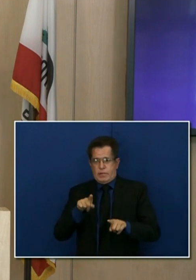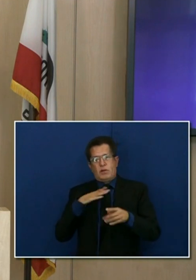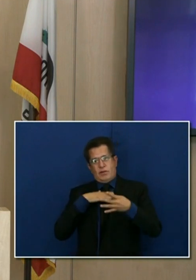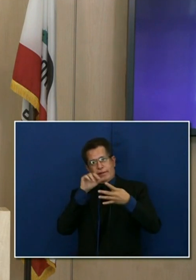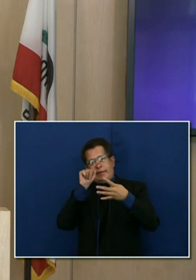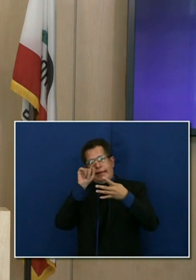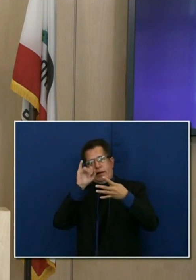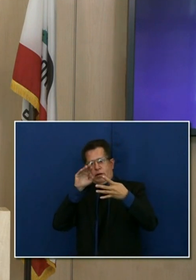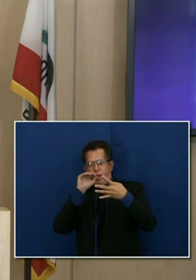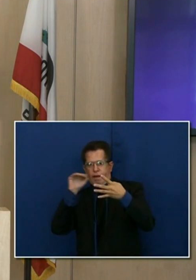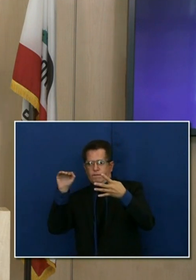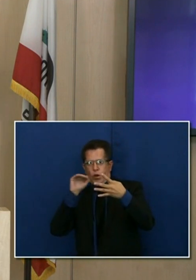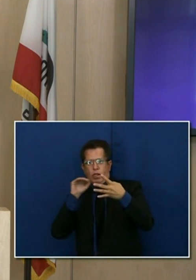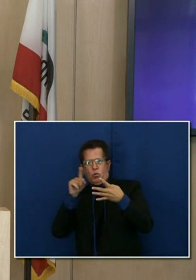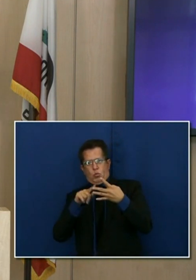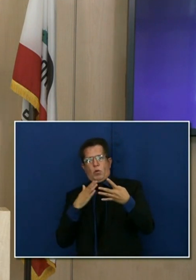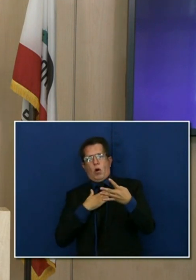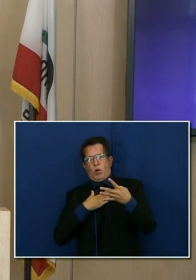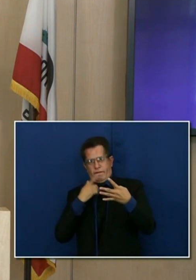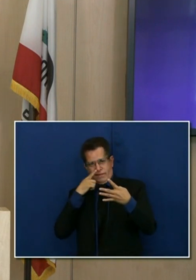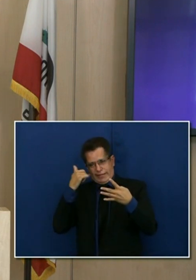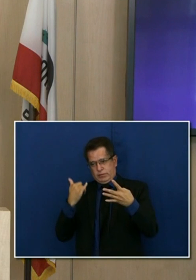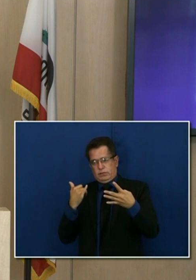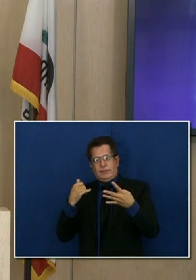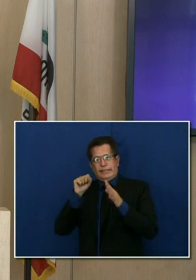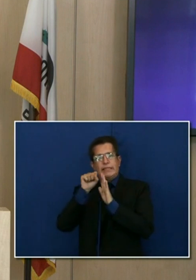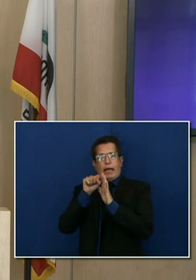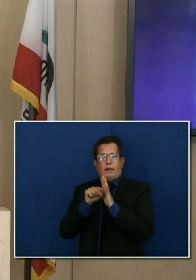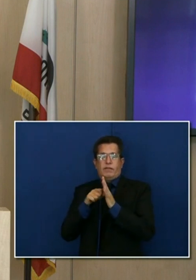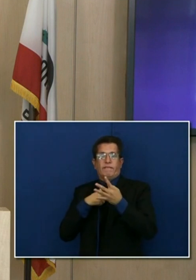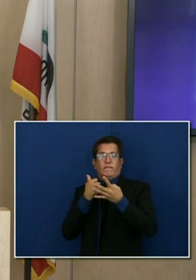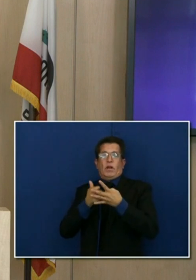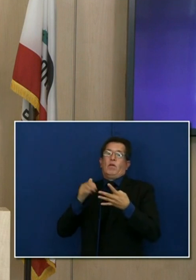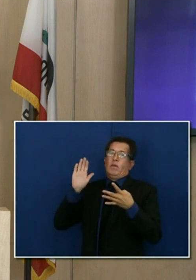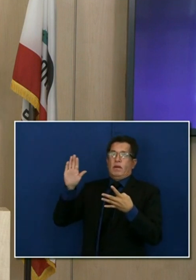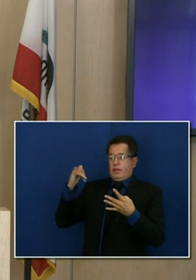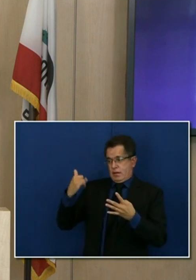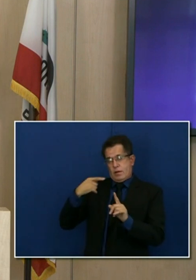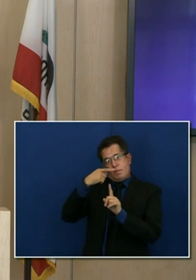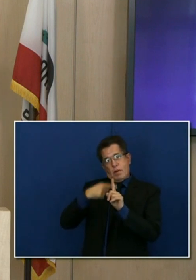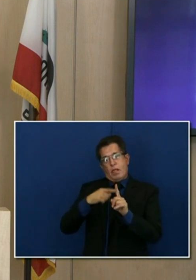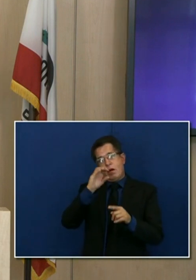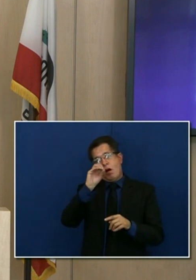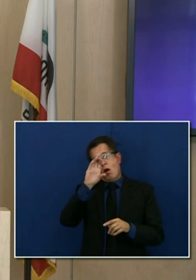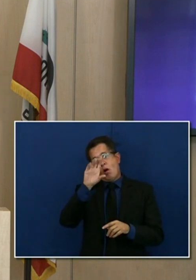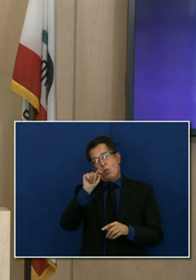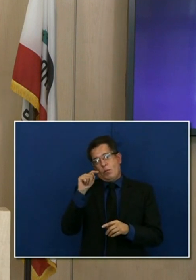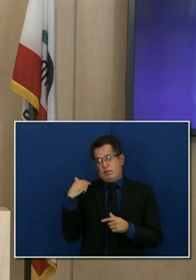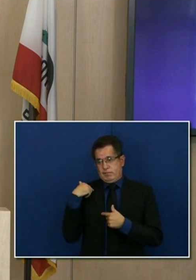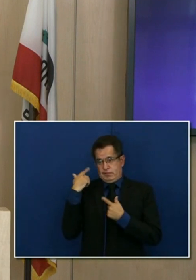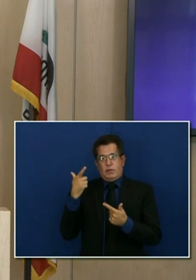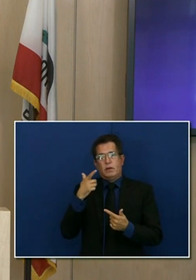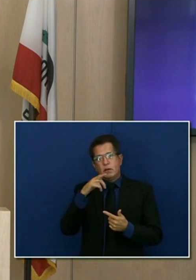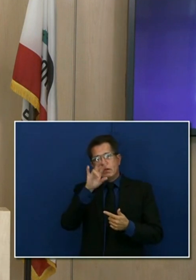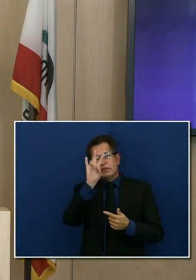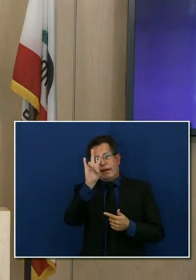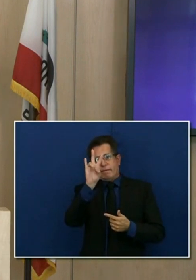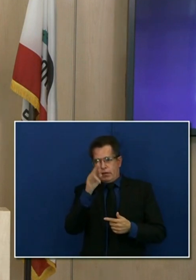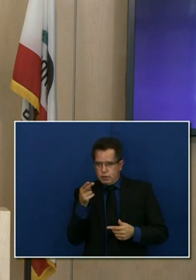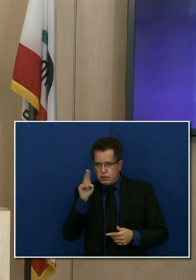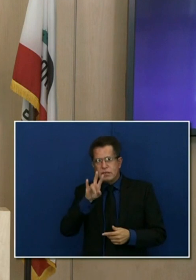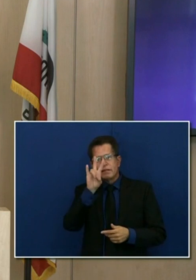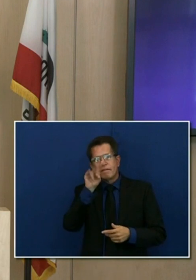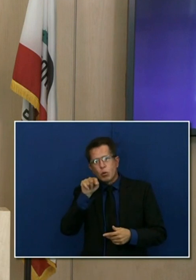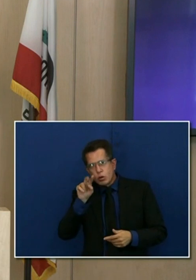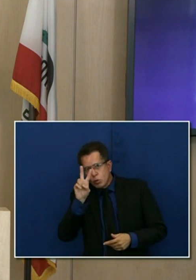tier that we are in per the state guidance. In the month of October, our unadjusted case count went from 7 to 7.2